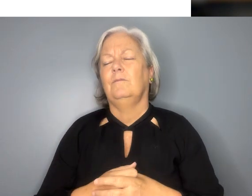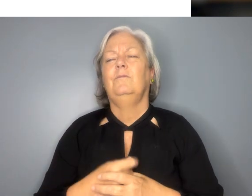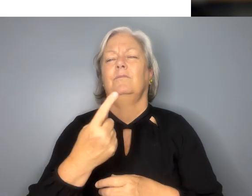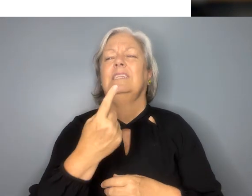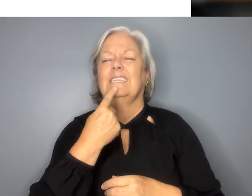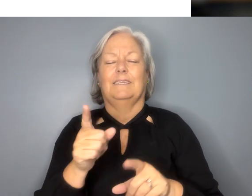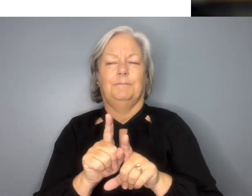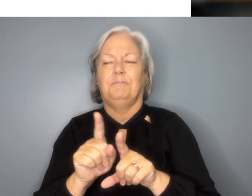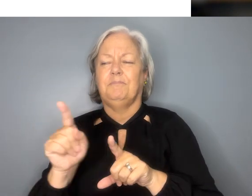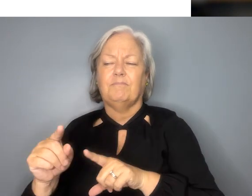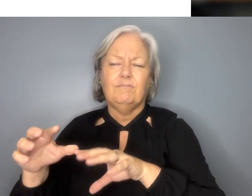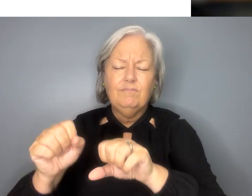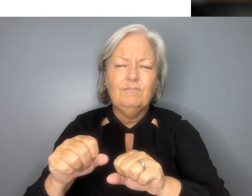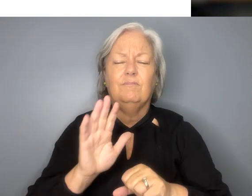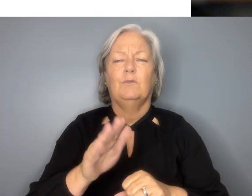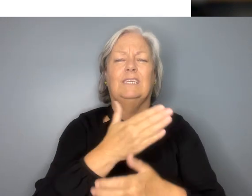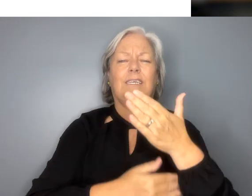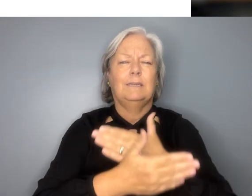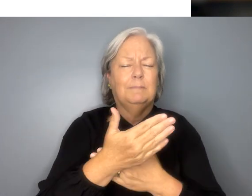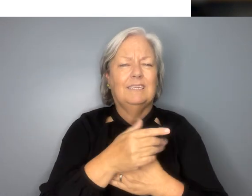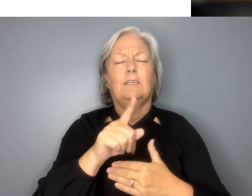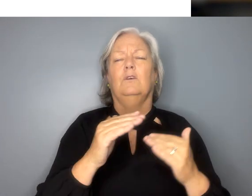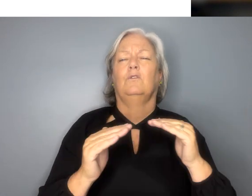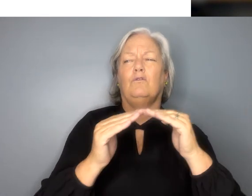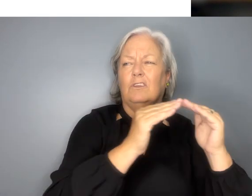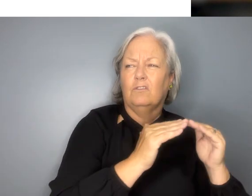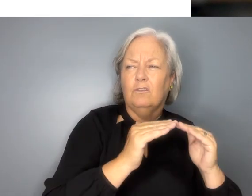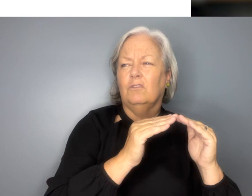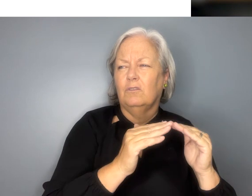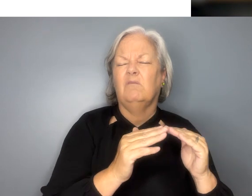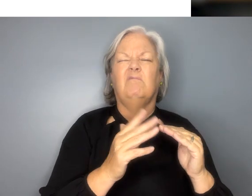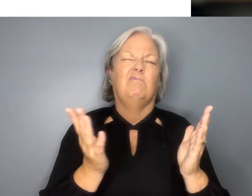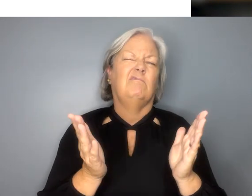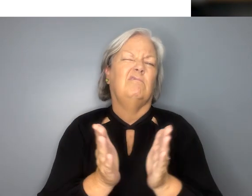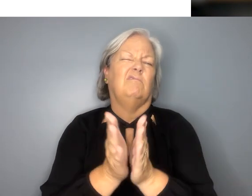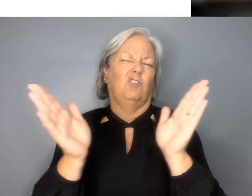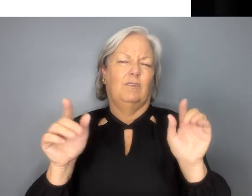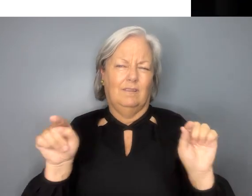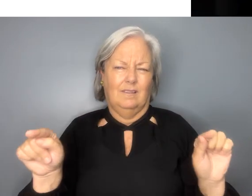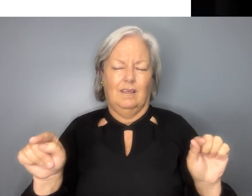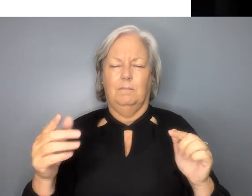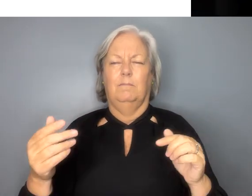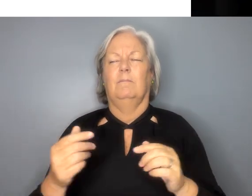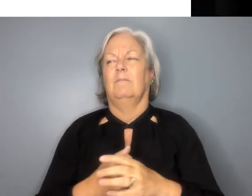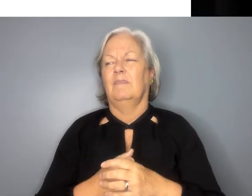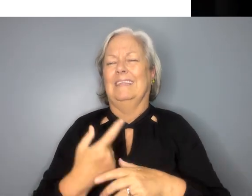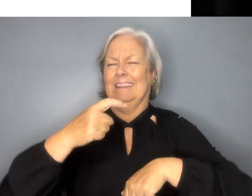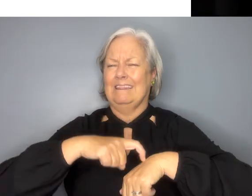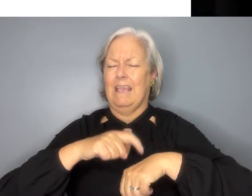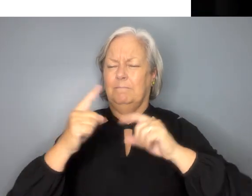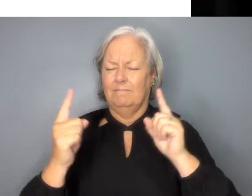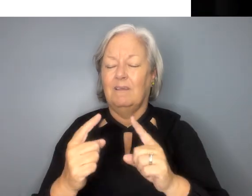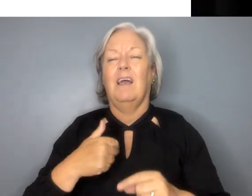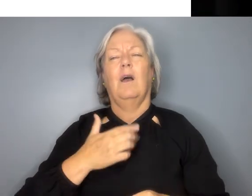nexus between decolonisation, disability justice, and as well as just liberation in general. But Mo, we